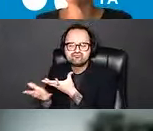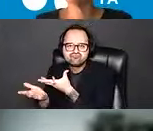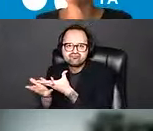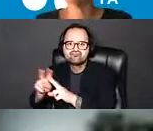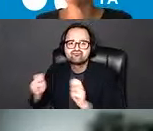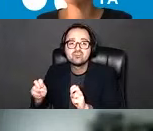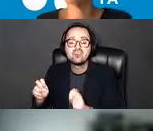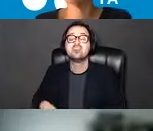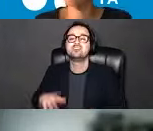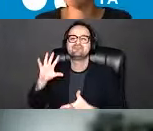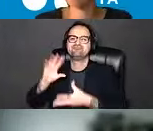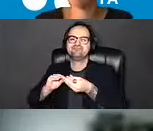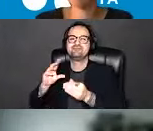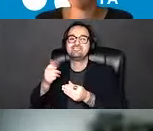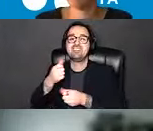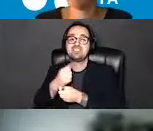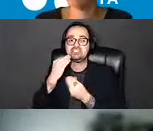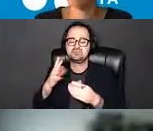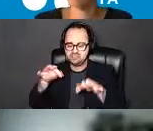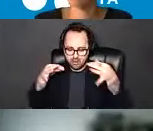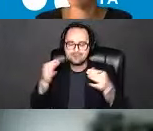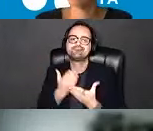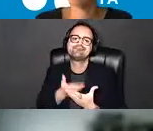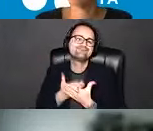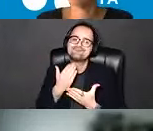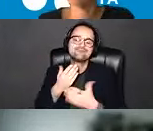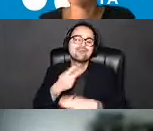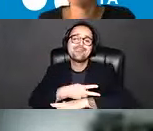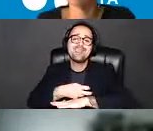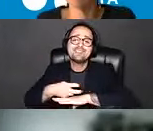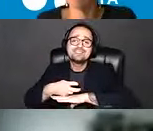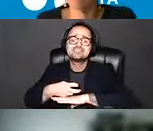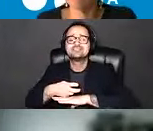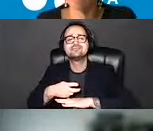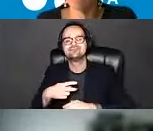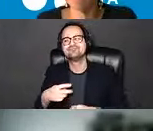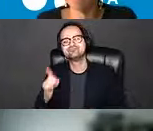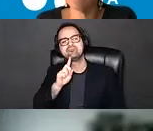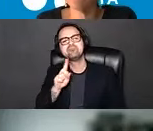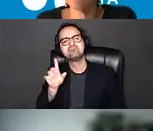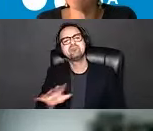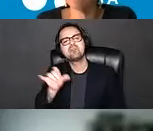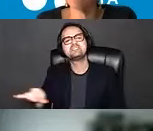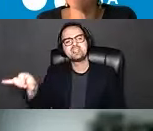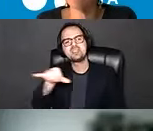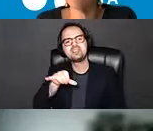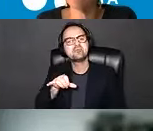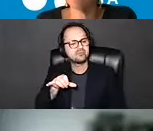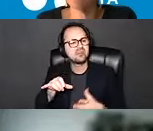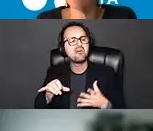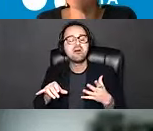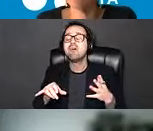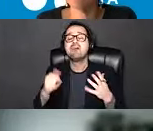data basically shows them that infants pretty much always are about the same. There's some, if they